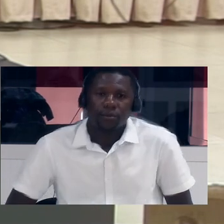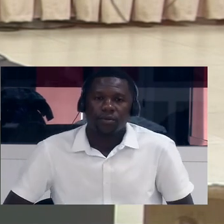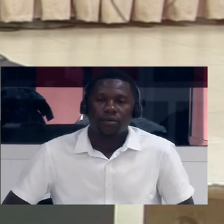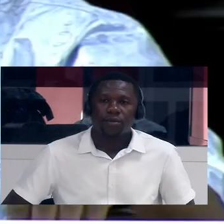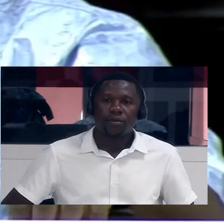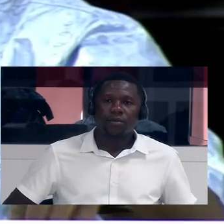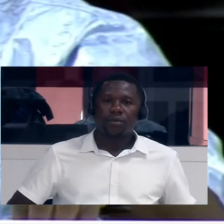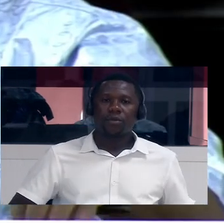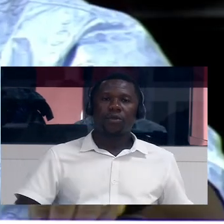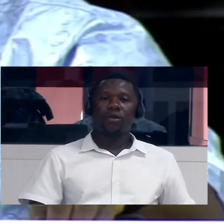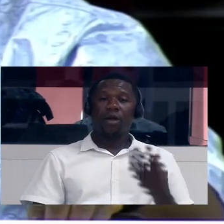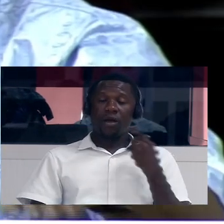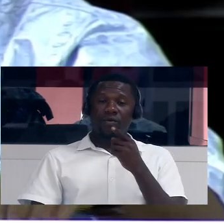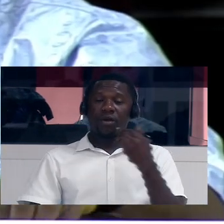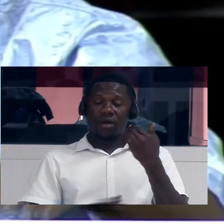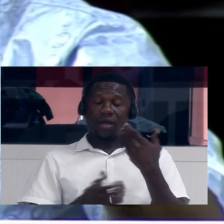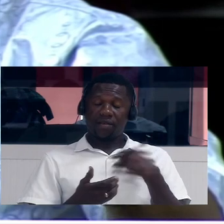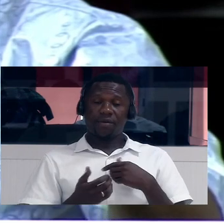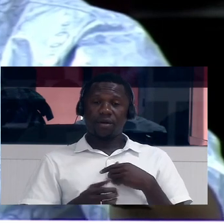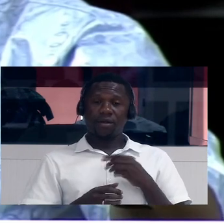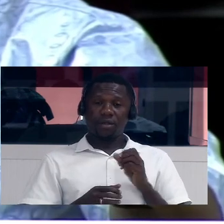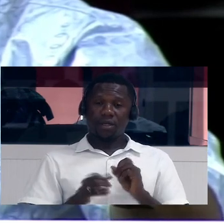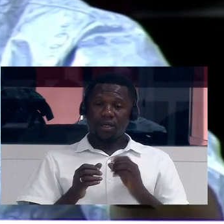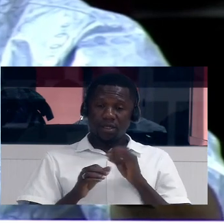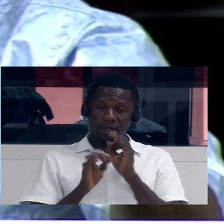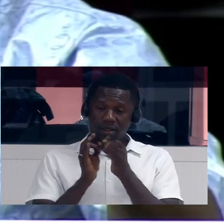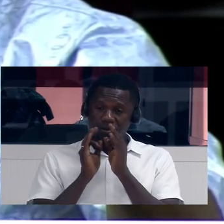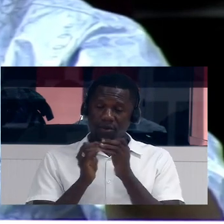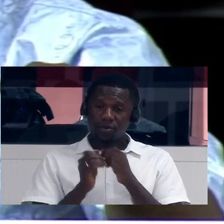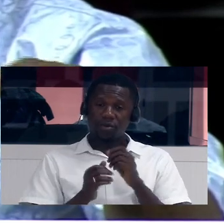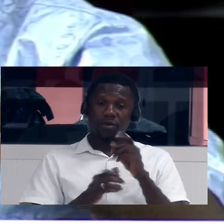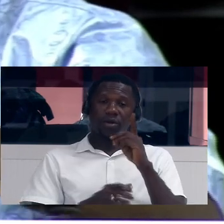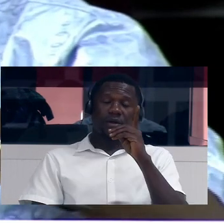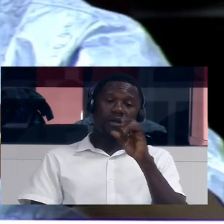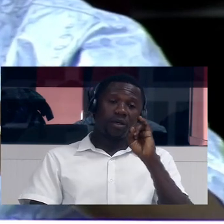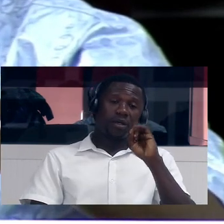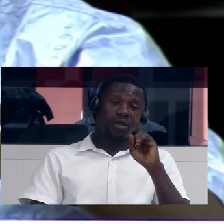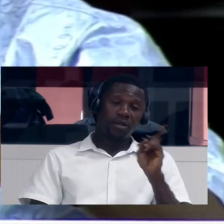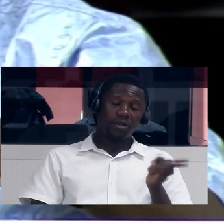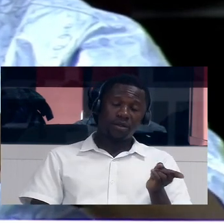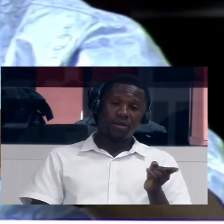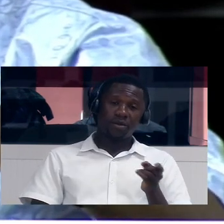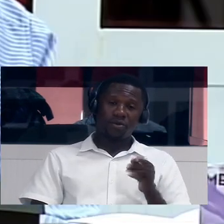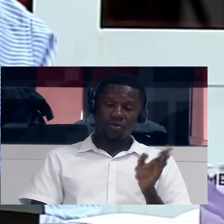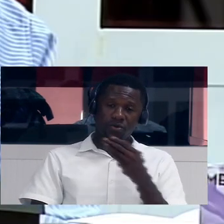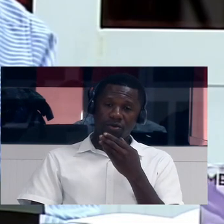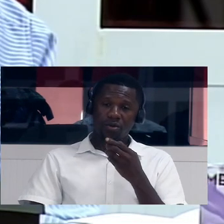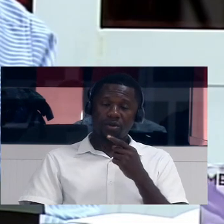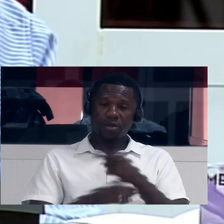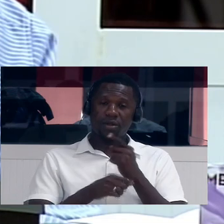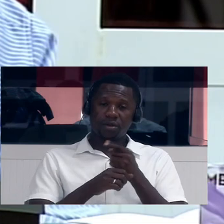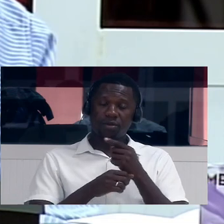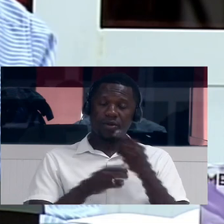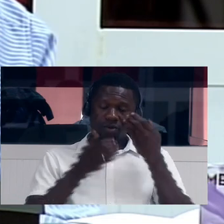Have you ever authorized the deputy IGP to go to the Gambia College for a meeting?